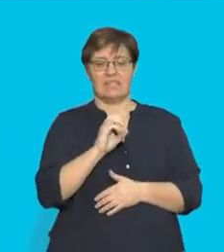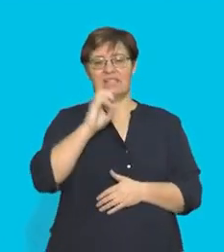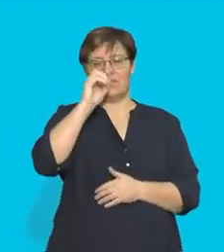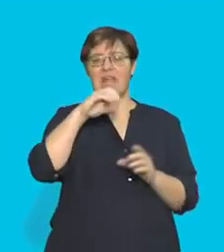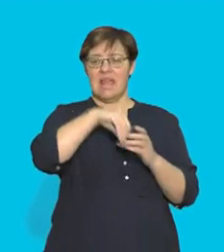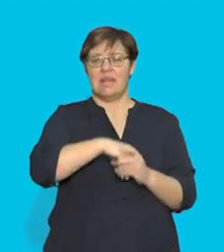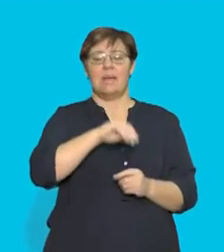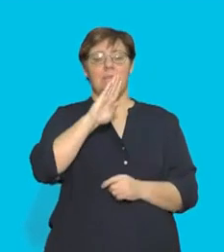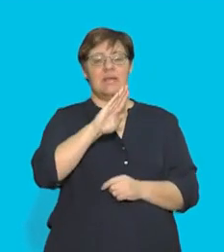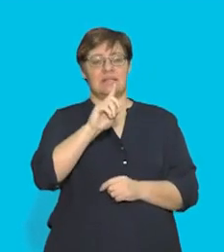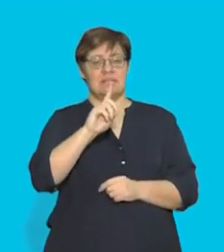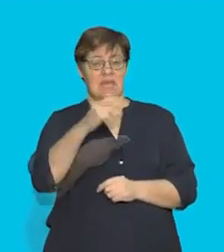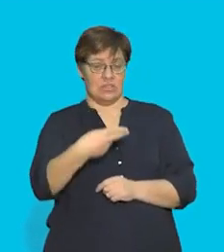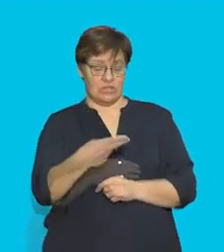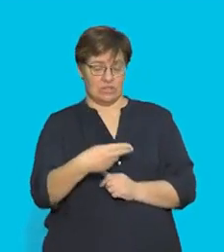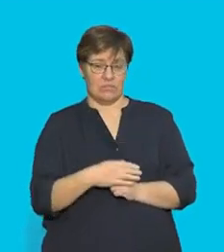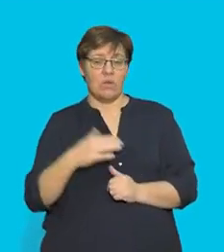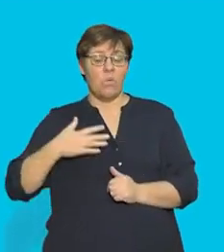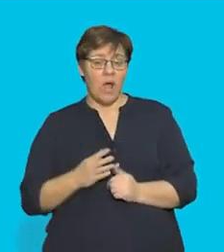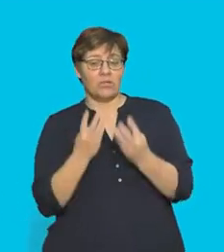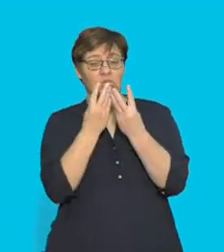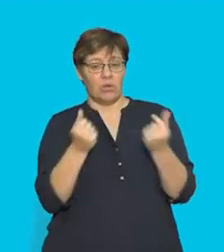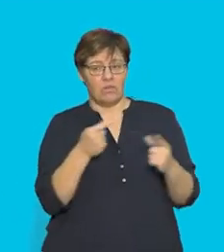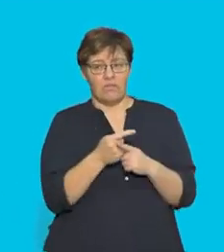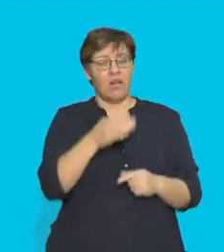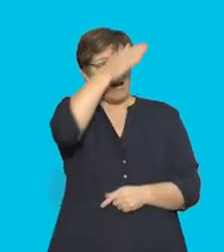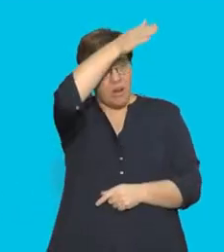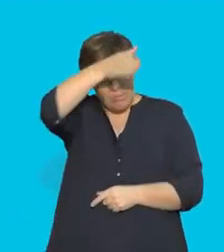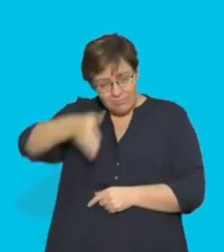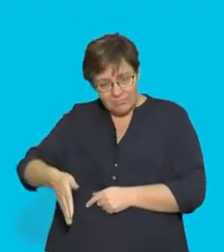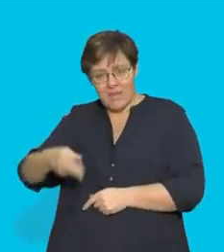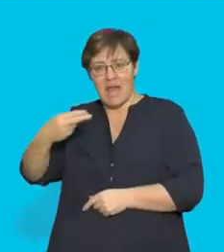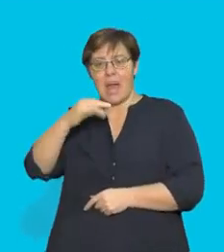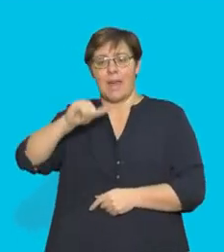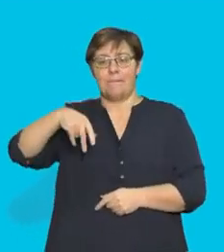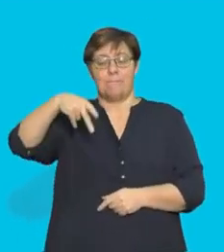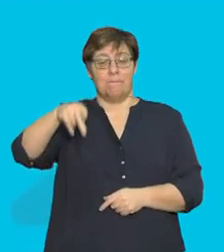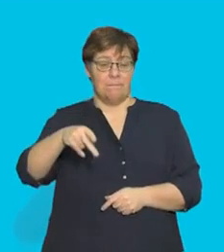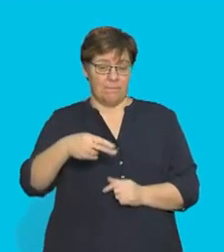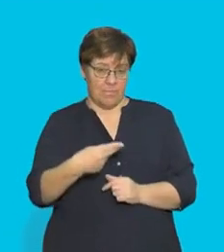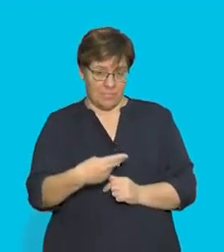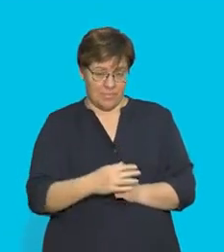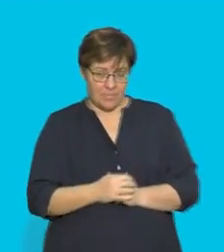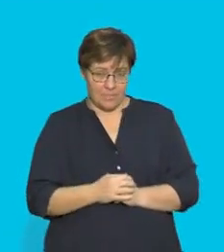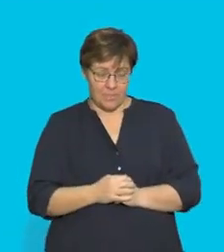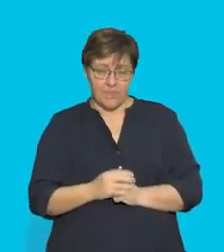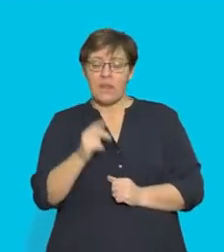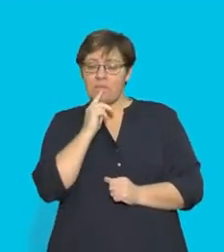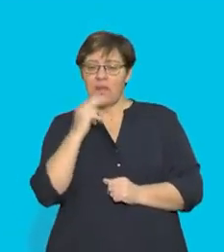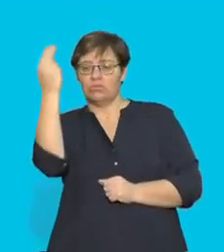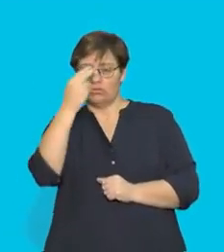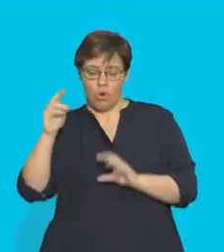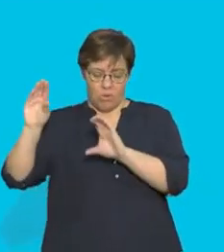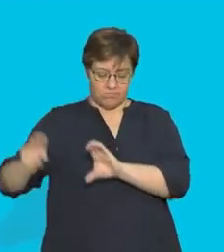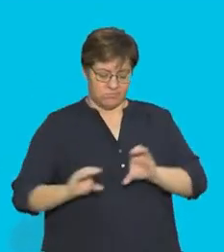in BDH, and we want to solve this, which is the hypotenuse. So if we redraw this, and it does help to redraw the